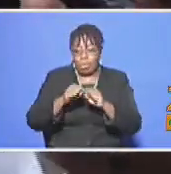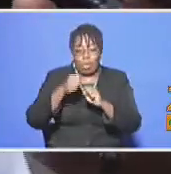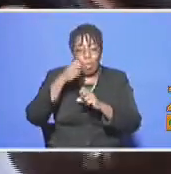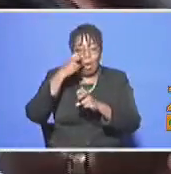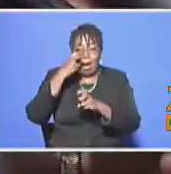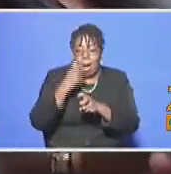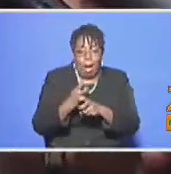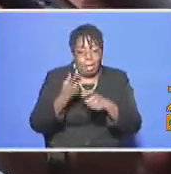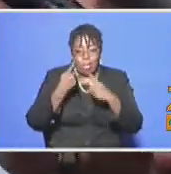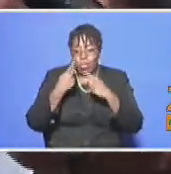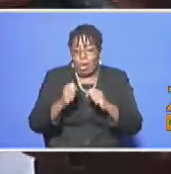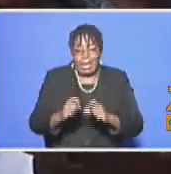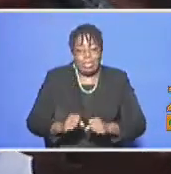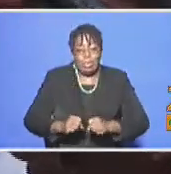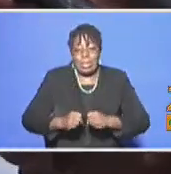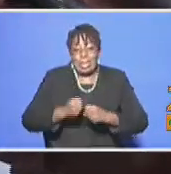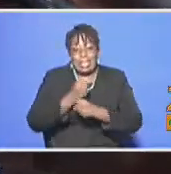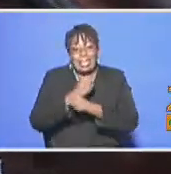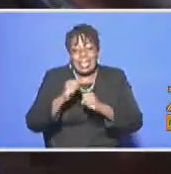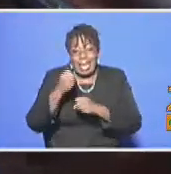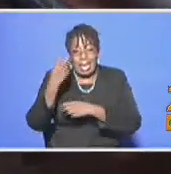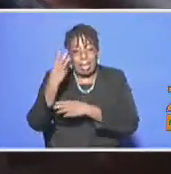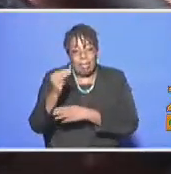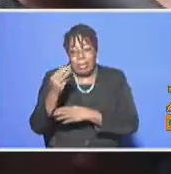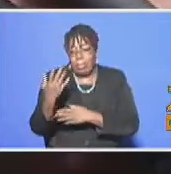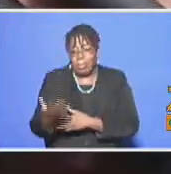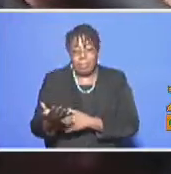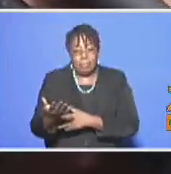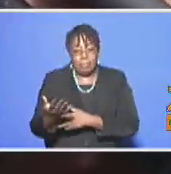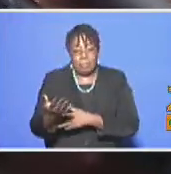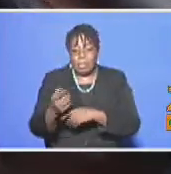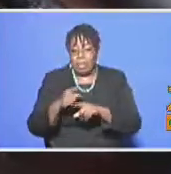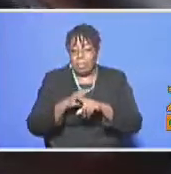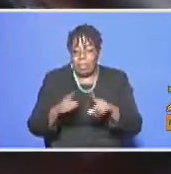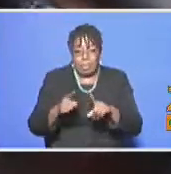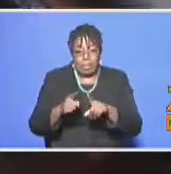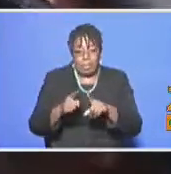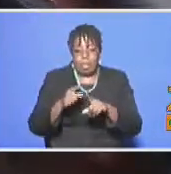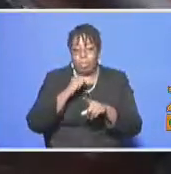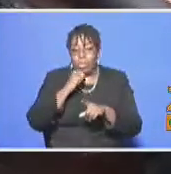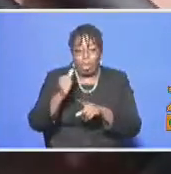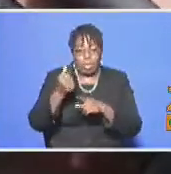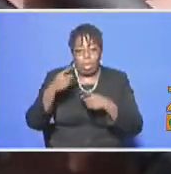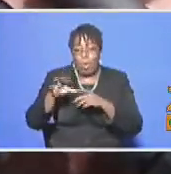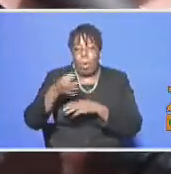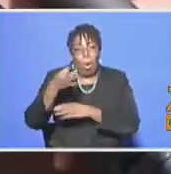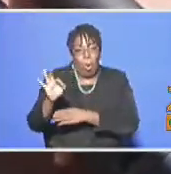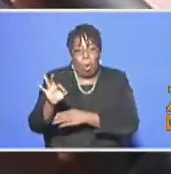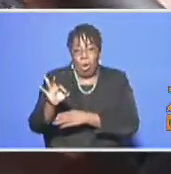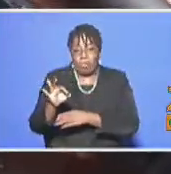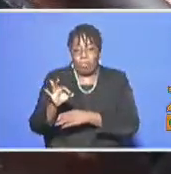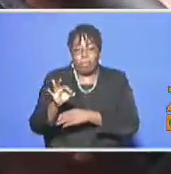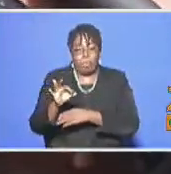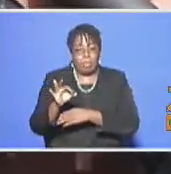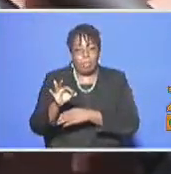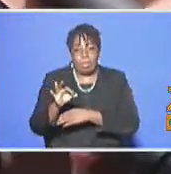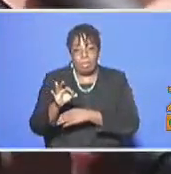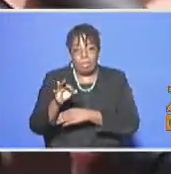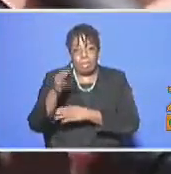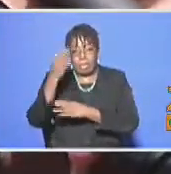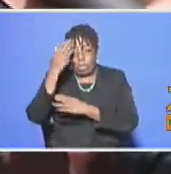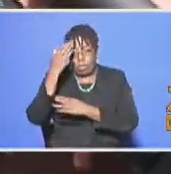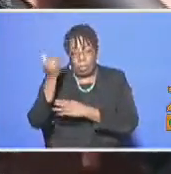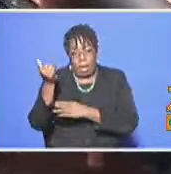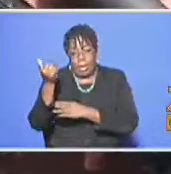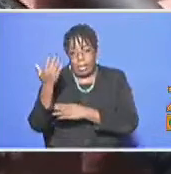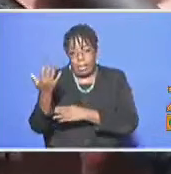save him. I had the AED, but it wouldn't go off. They came and they said there's no pulse, so that's why the AED wouldn't go